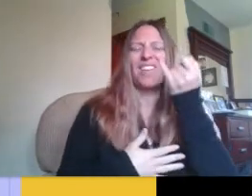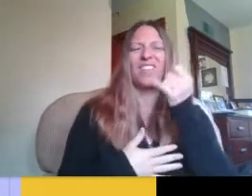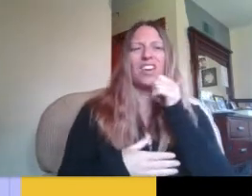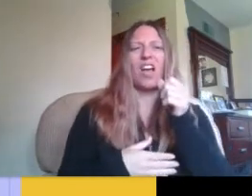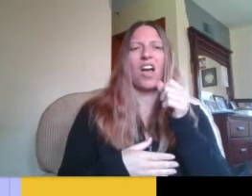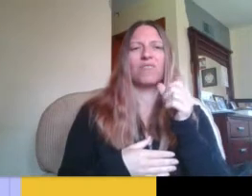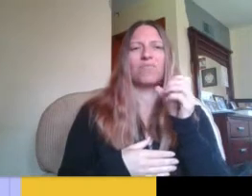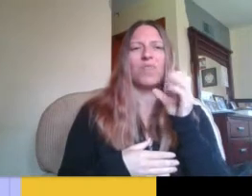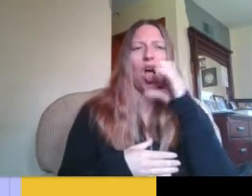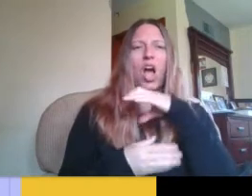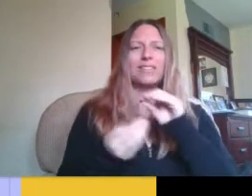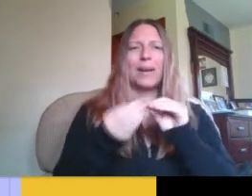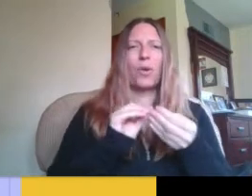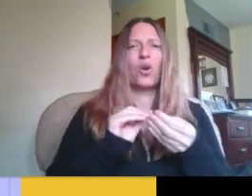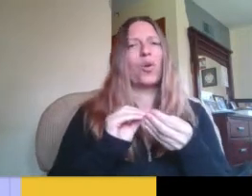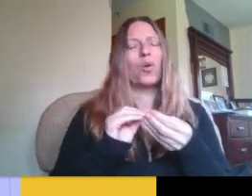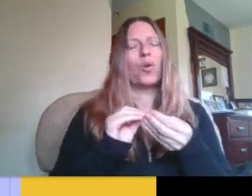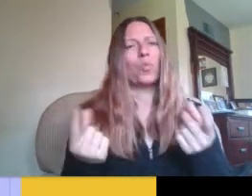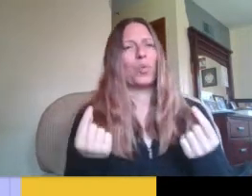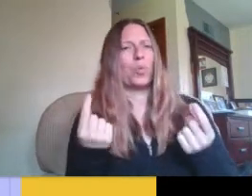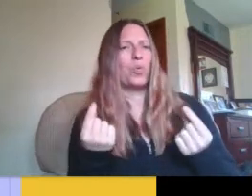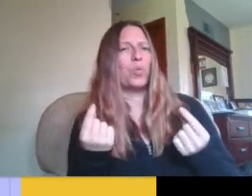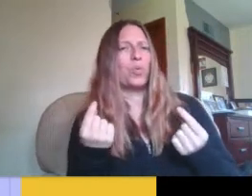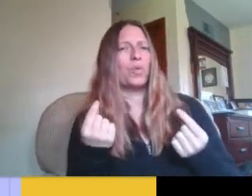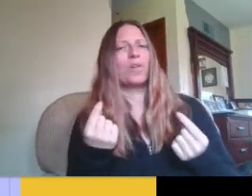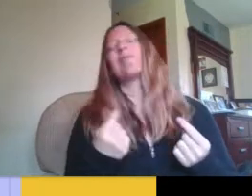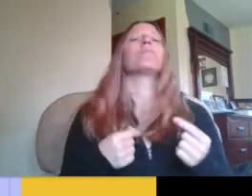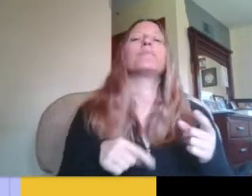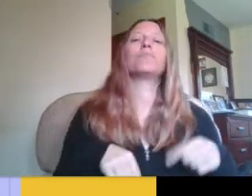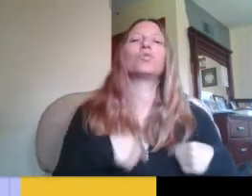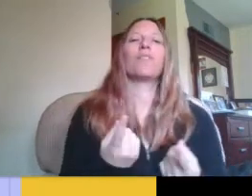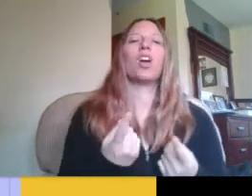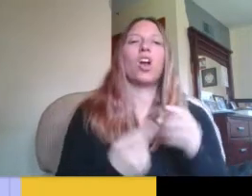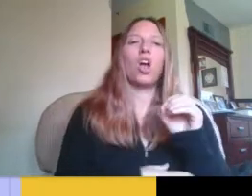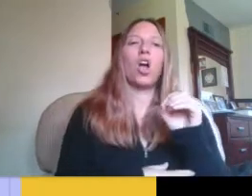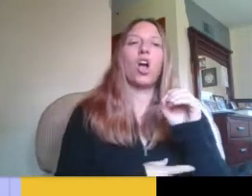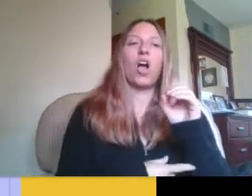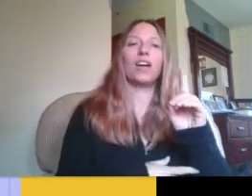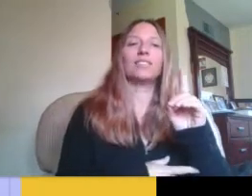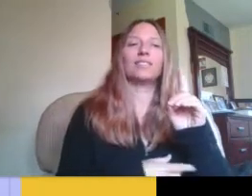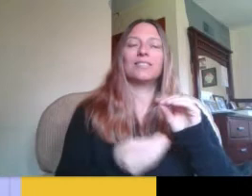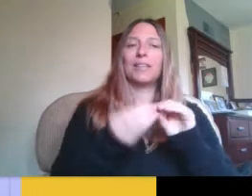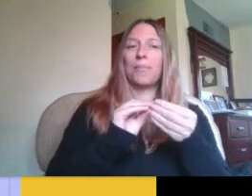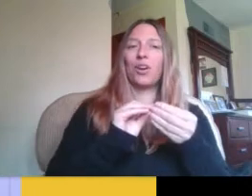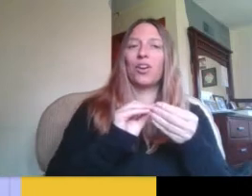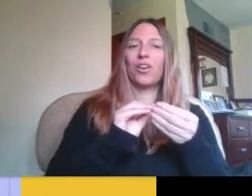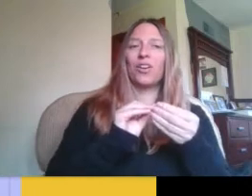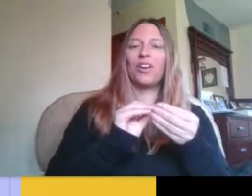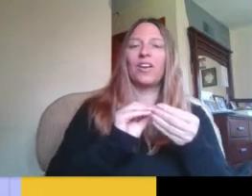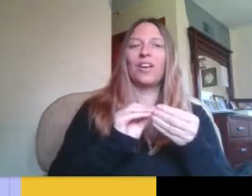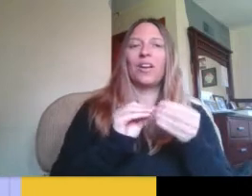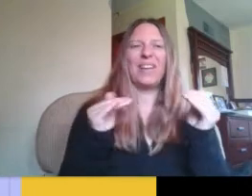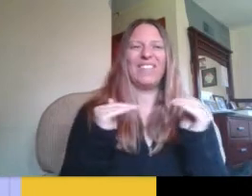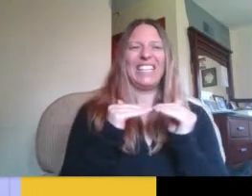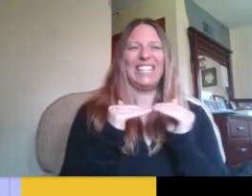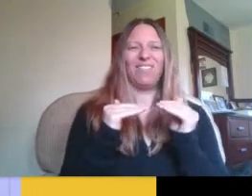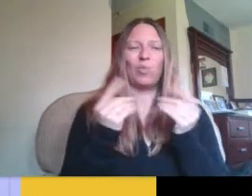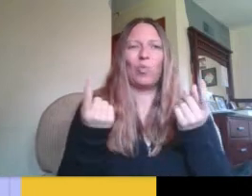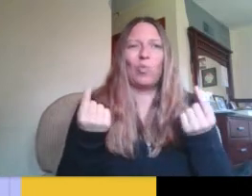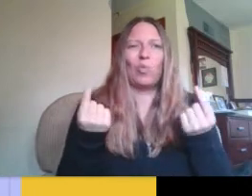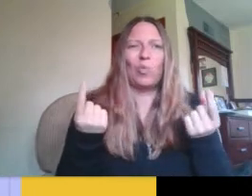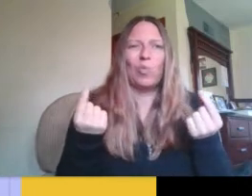middle member? All of the sets we've found the median of so far have an odd number of members. But what if a set has an even number of members,